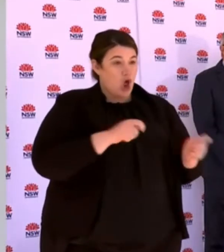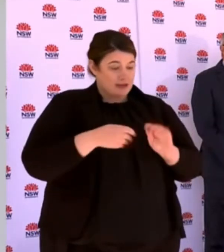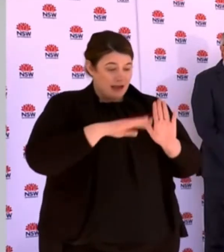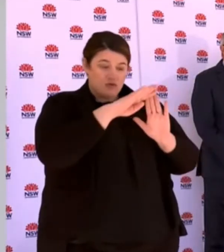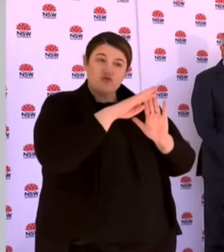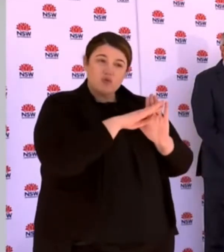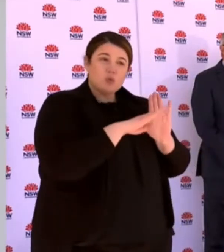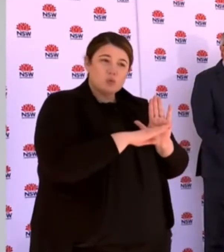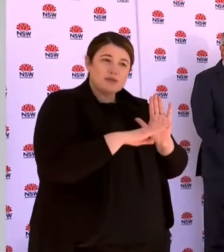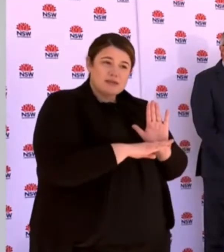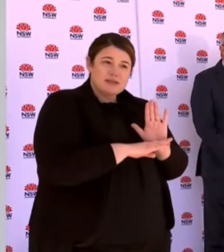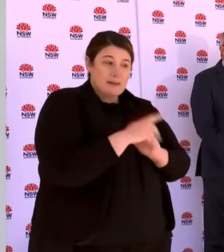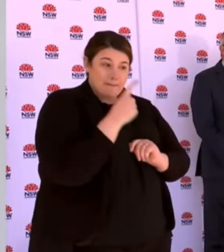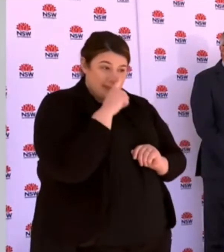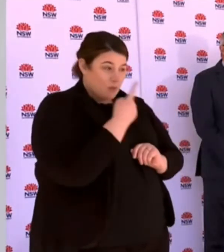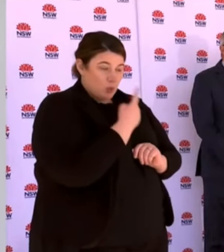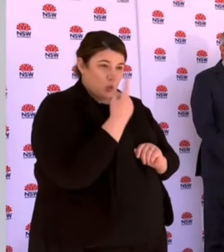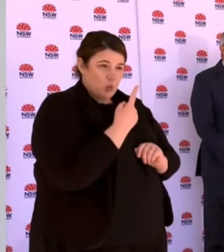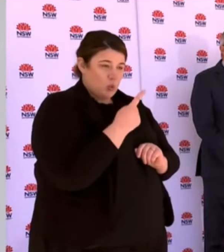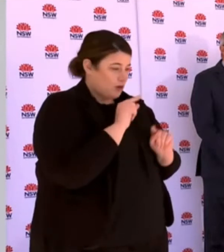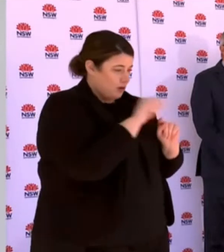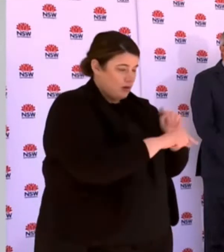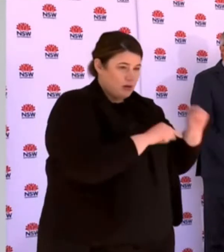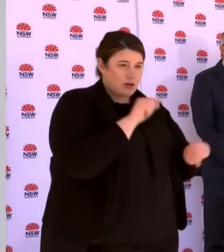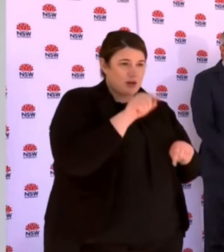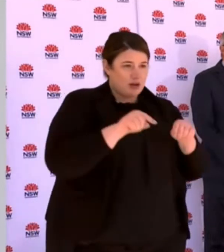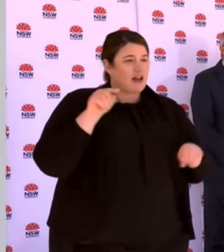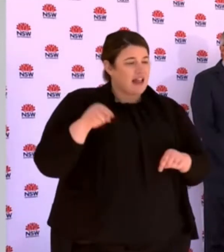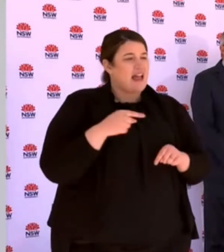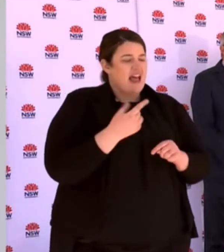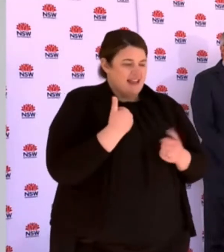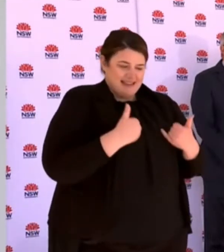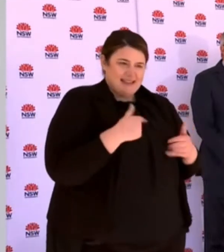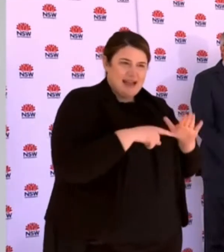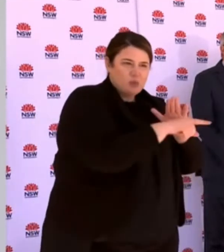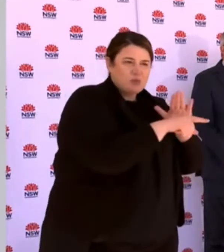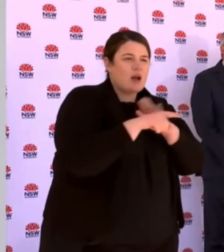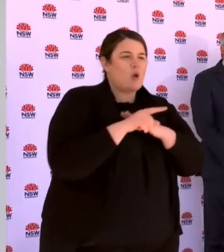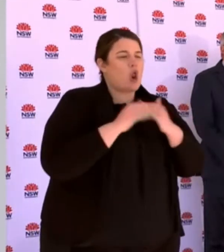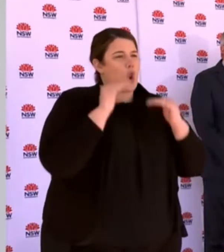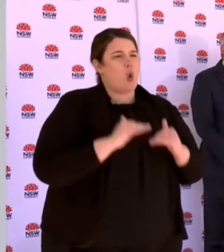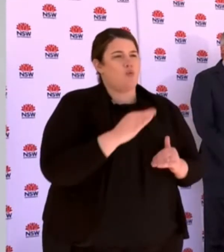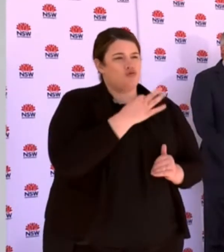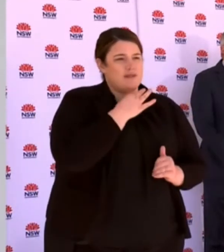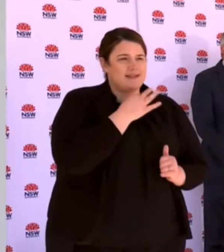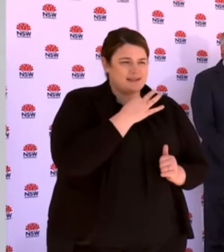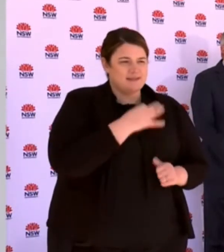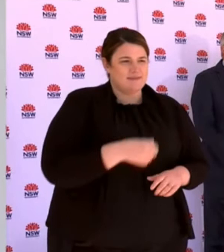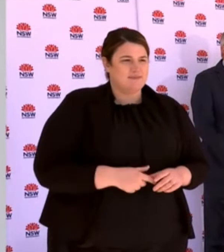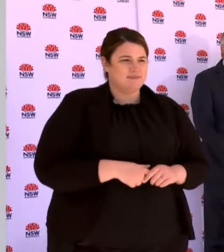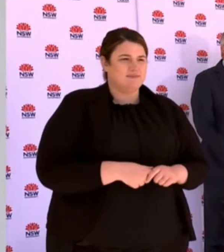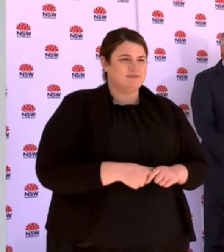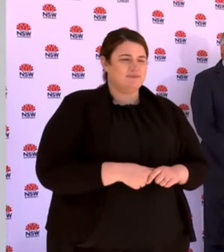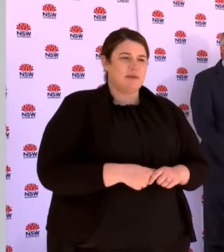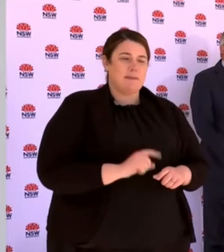of the lockdown, that the settings in which people have unknowingly been infectious in the community are much lower risk settings. But